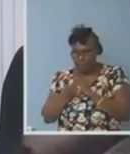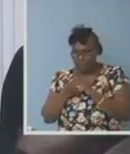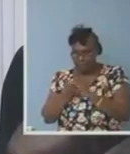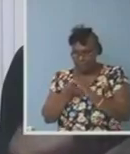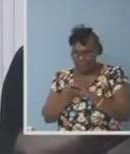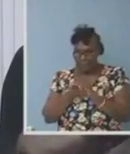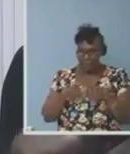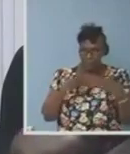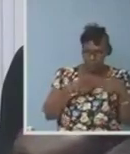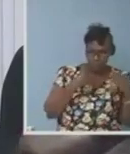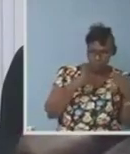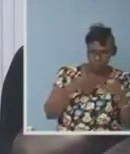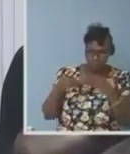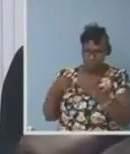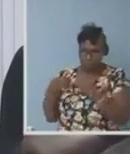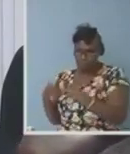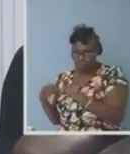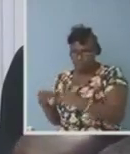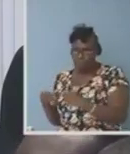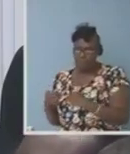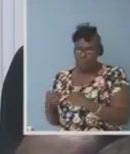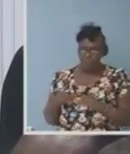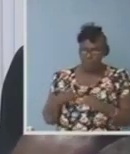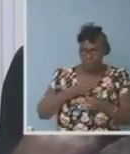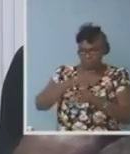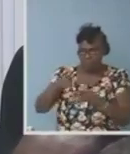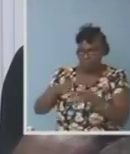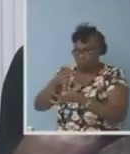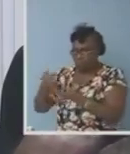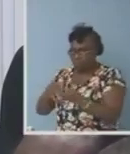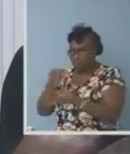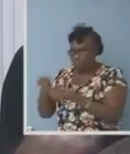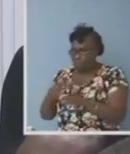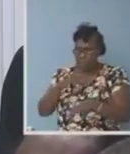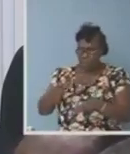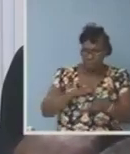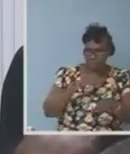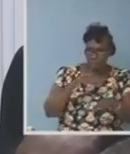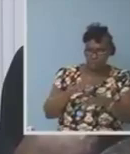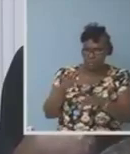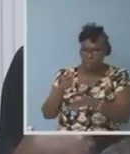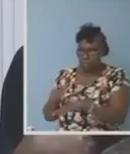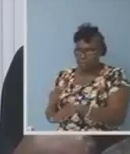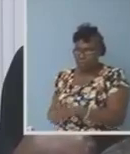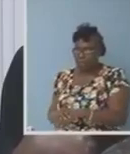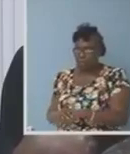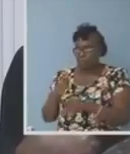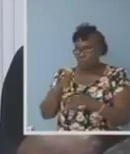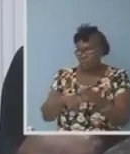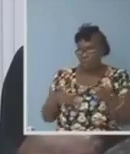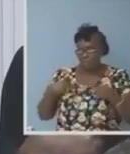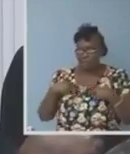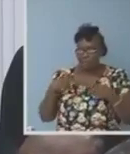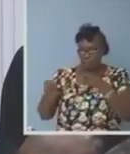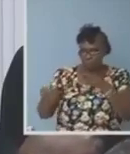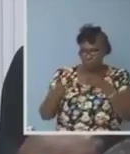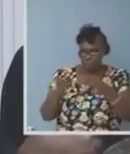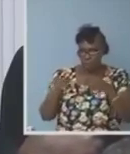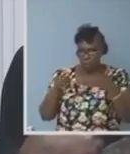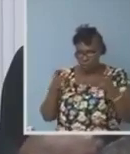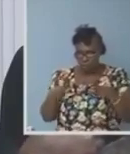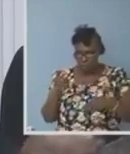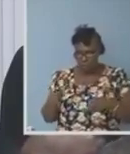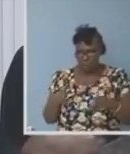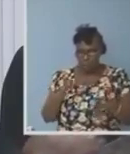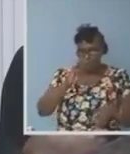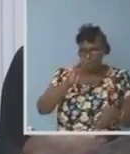lot of bumping and touching of persons. Have you all considered putting in any measures to control how many people will go to the market